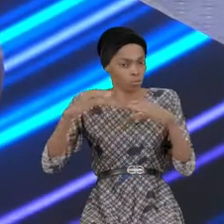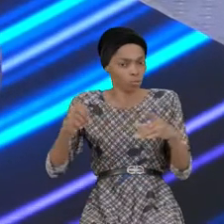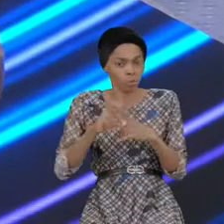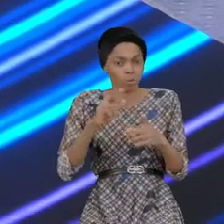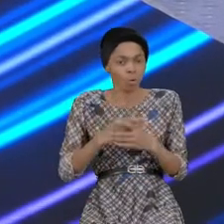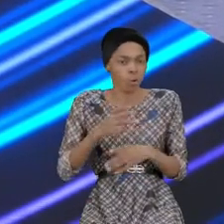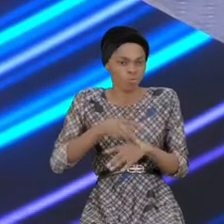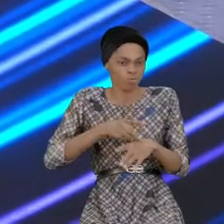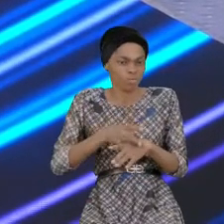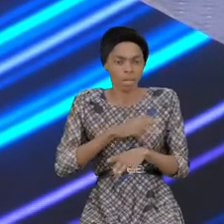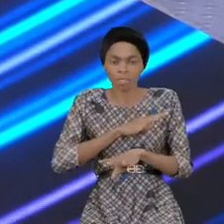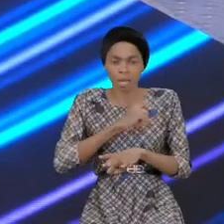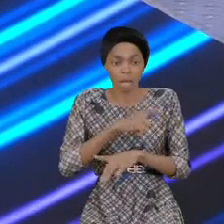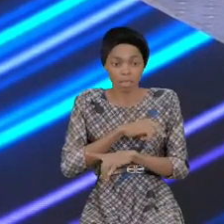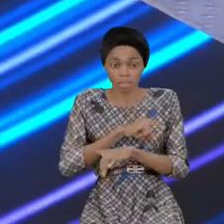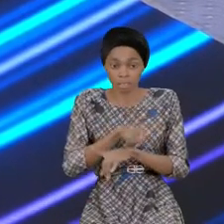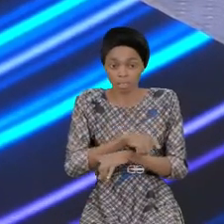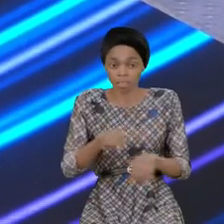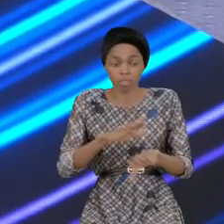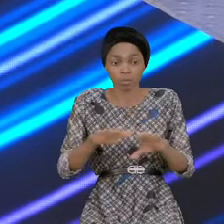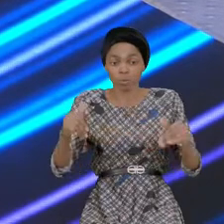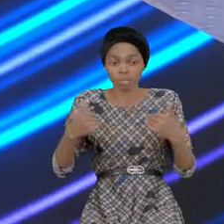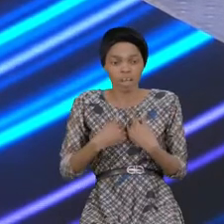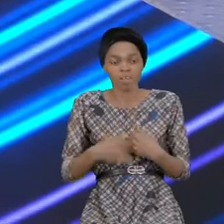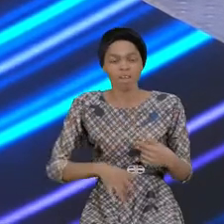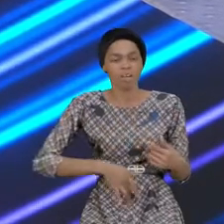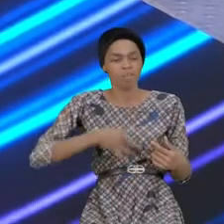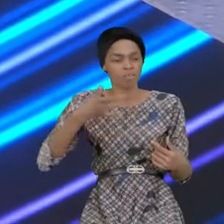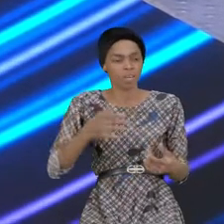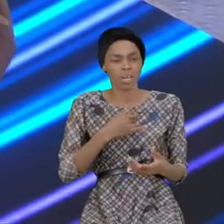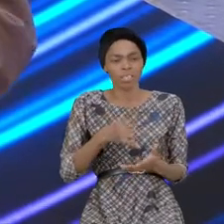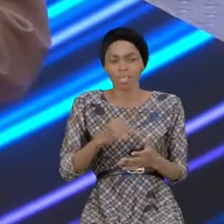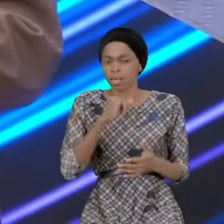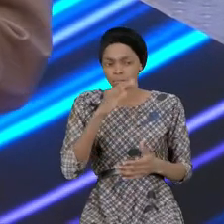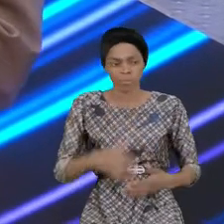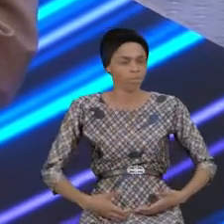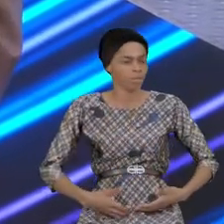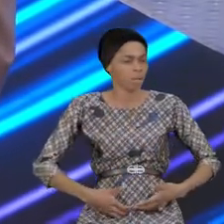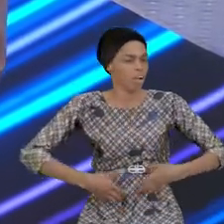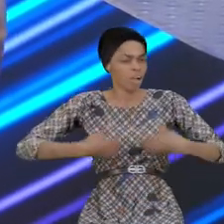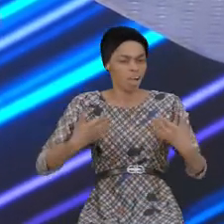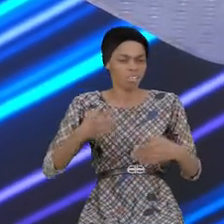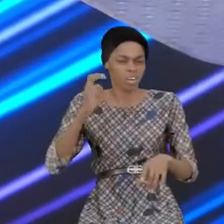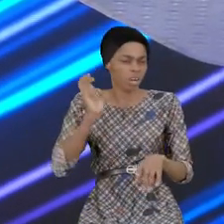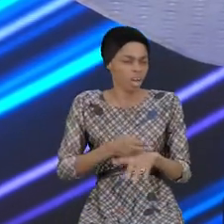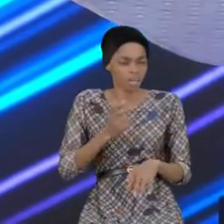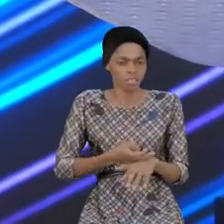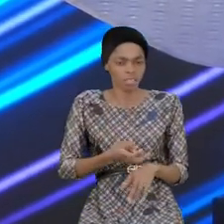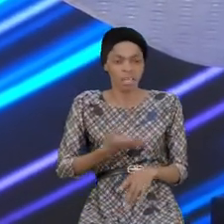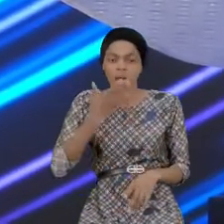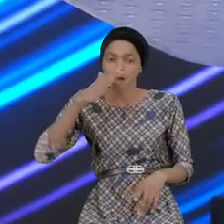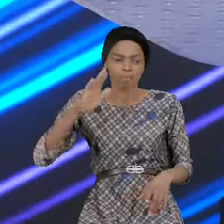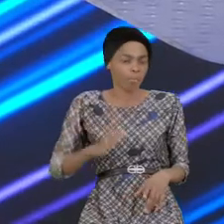they have no feeling, and they can be very hard and very harsh. When we come to